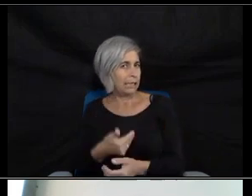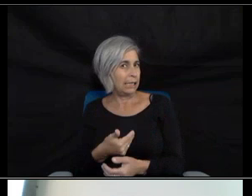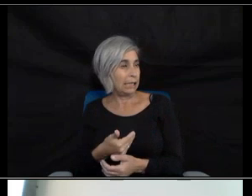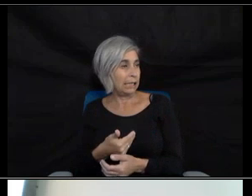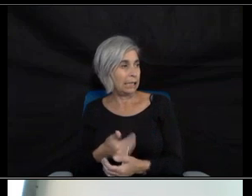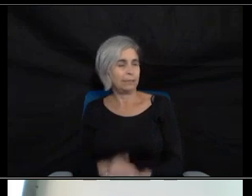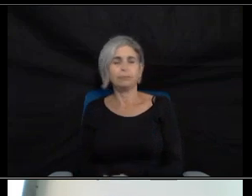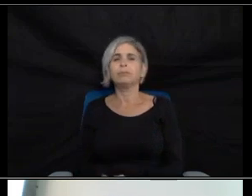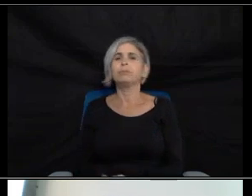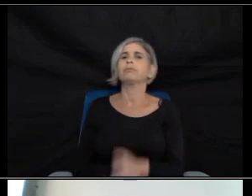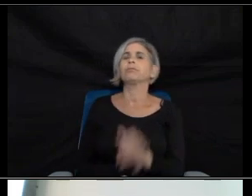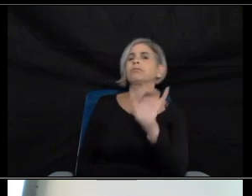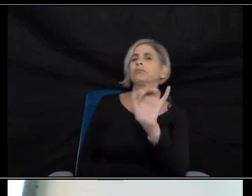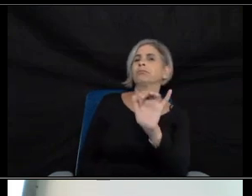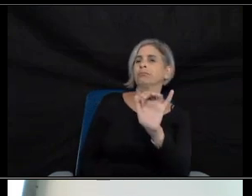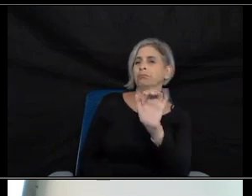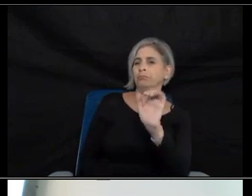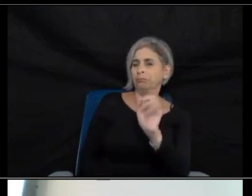Go ahead.